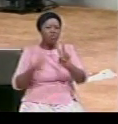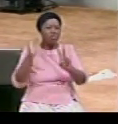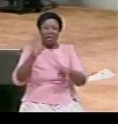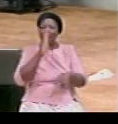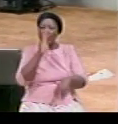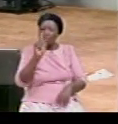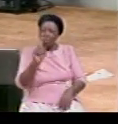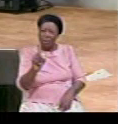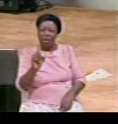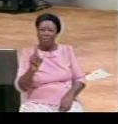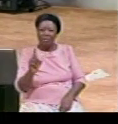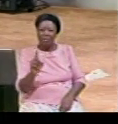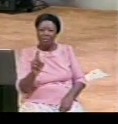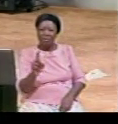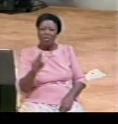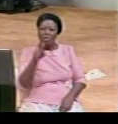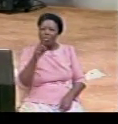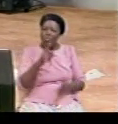you want